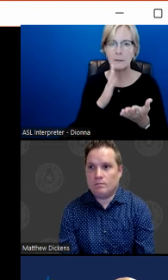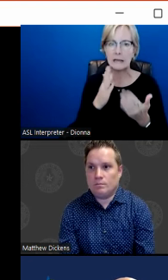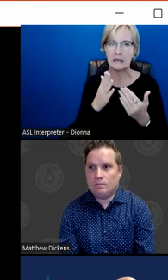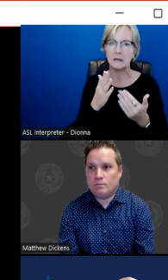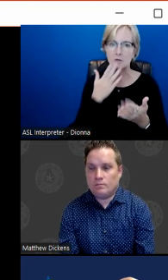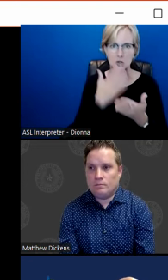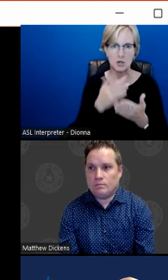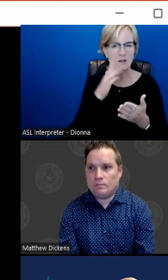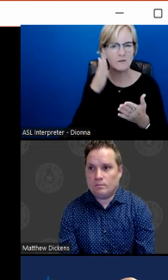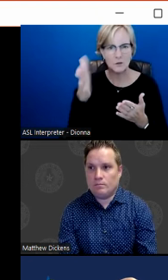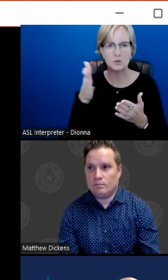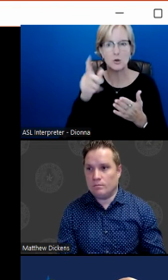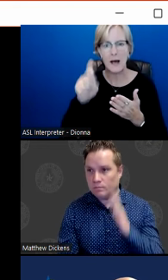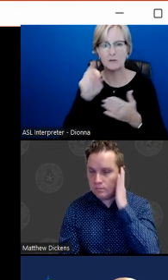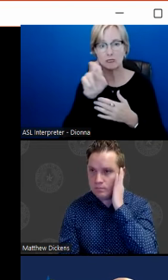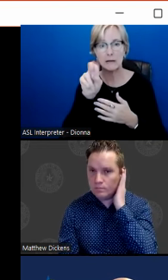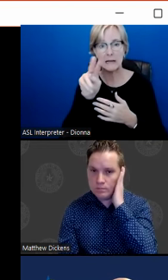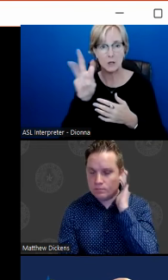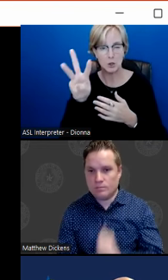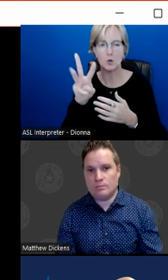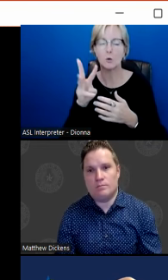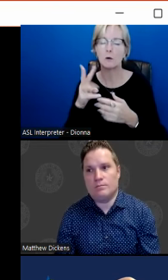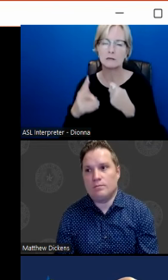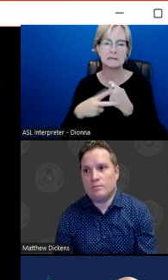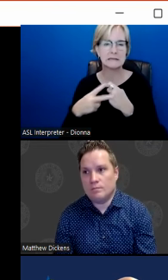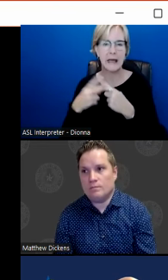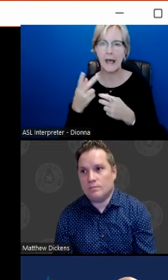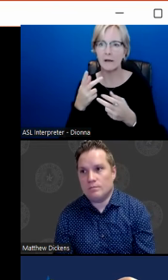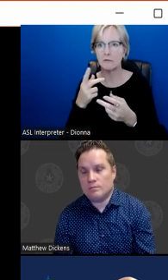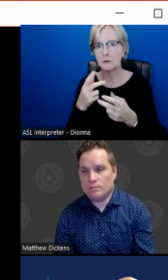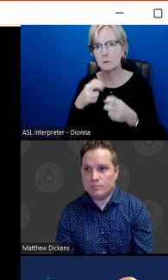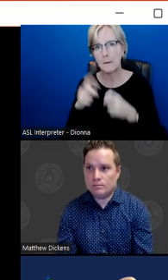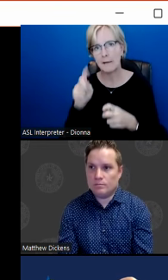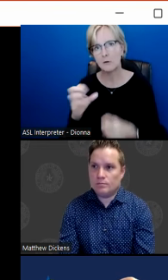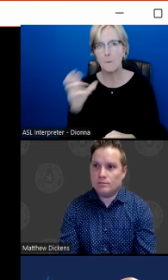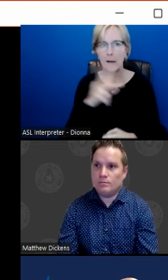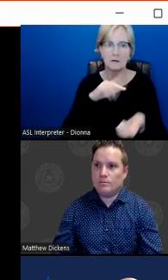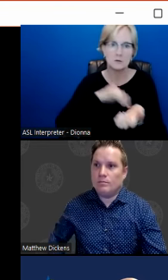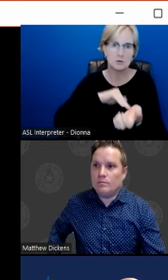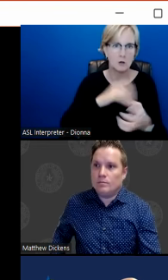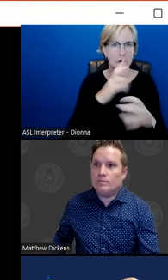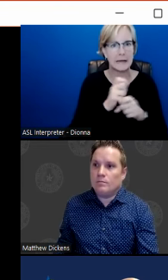in the future when you need to renew. It'll save you the hassle of having to go back to your doctor and get that statement